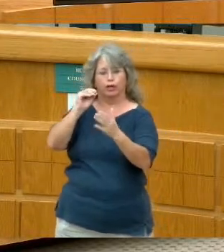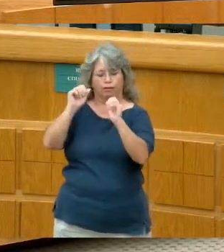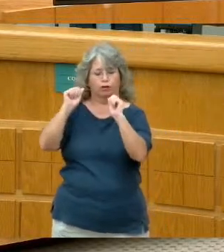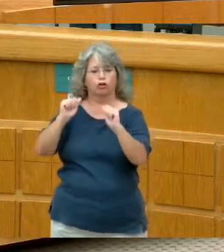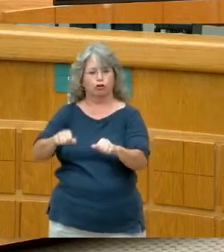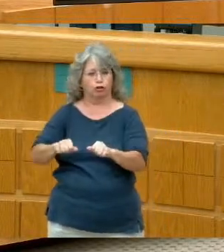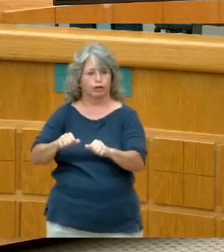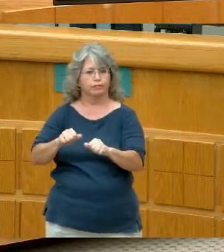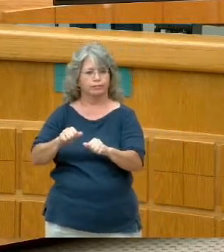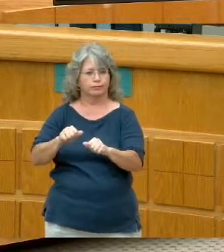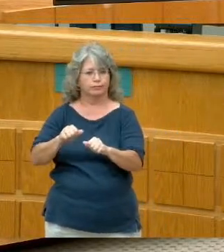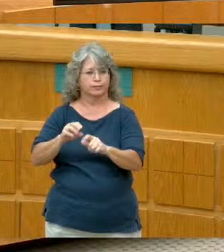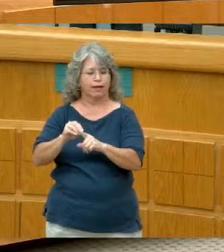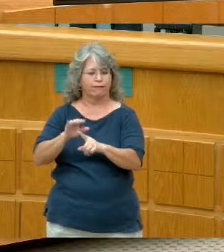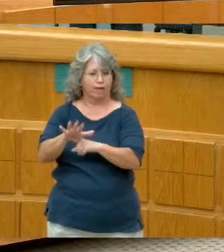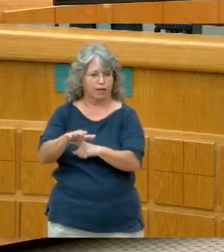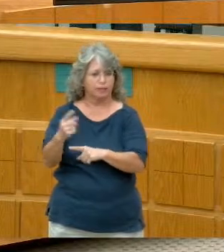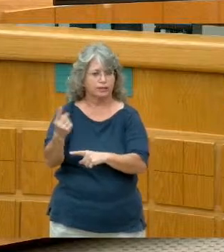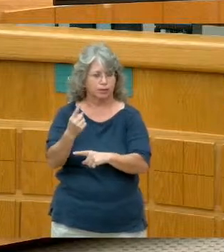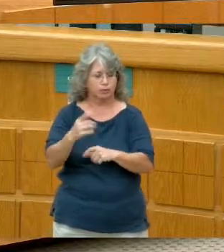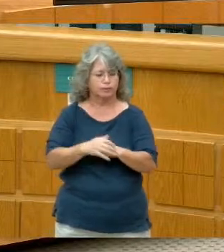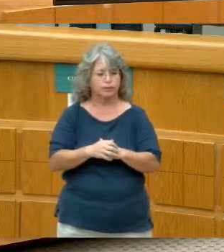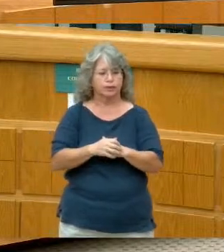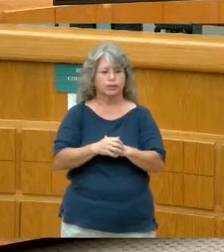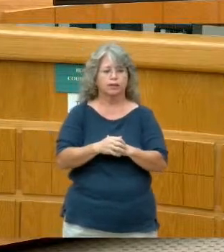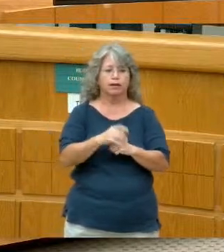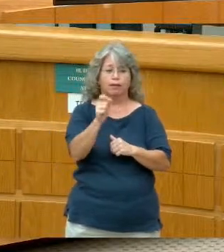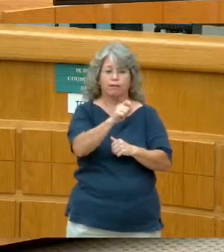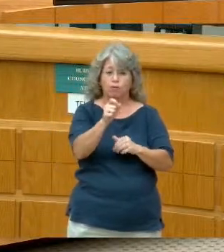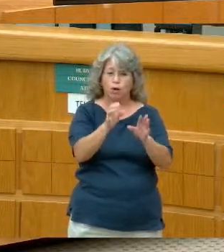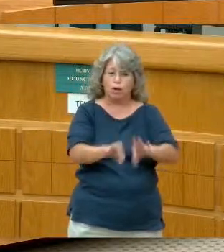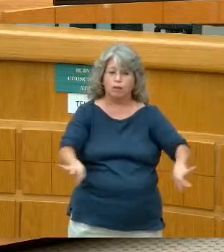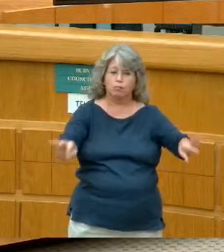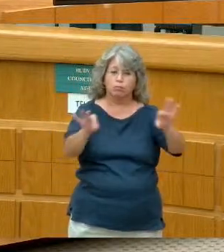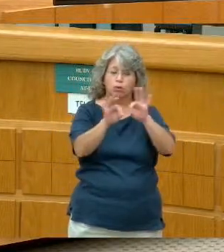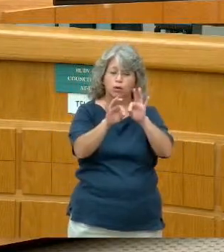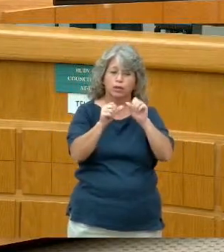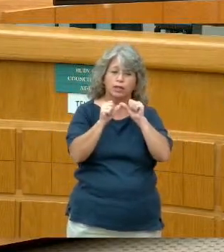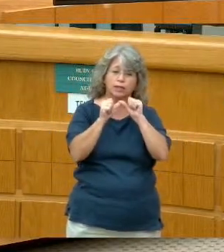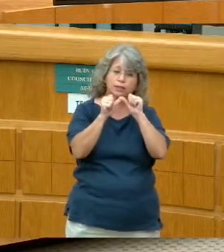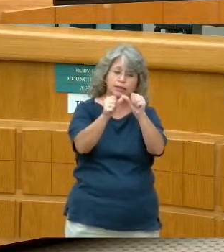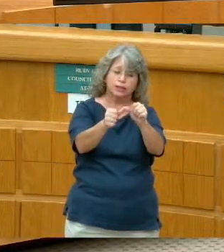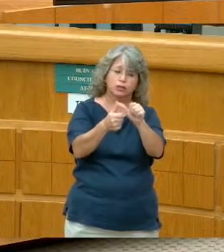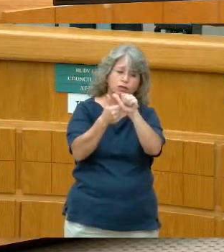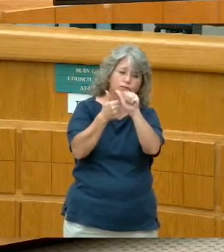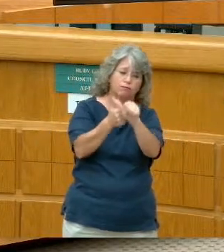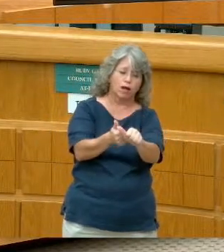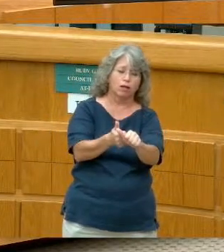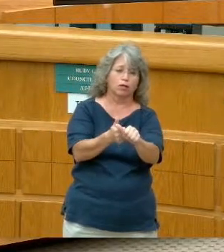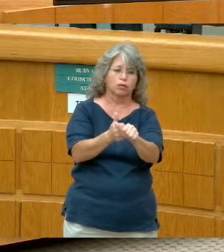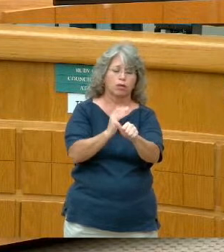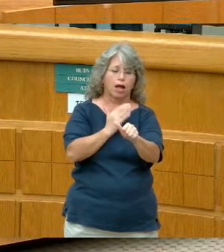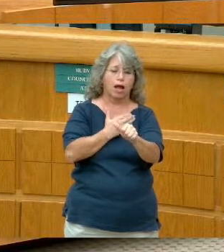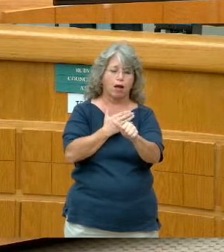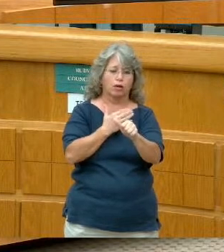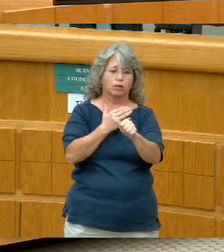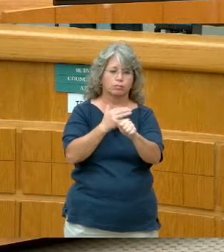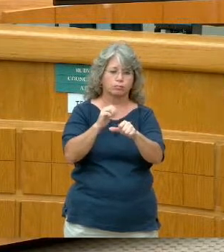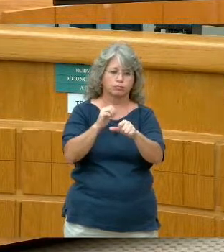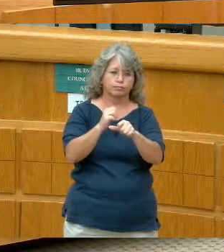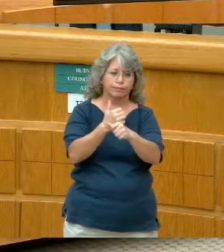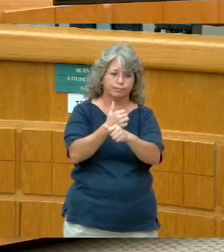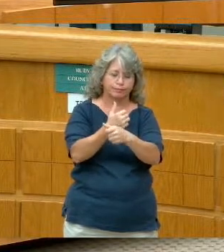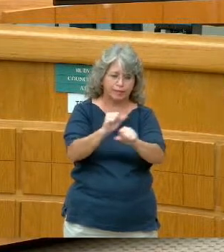later in life. Therefore, it is important that you continue to practice the public health prevention tools by following the